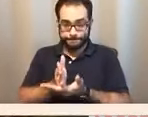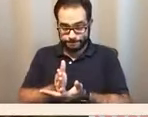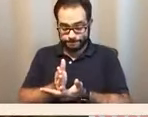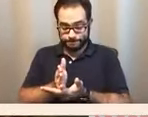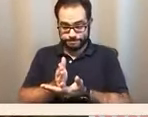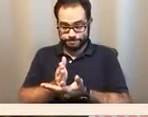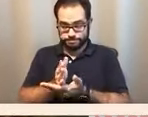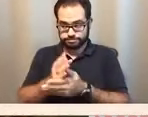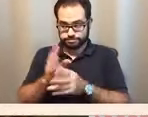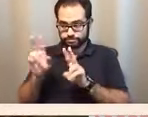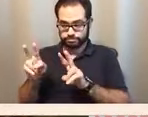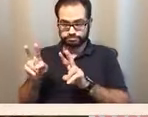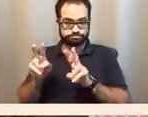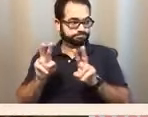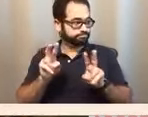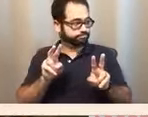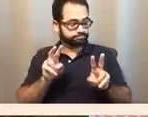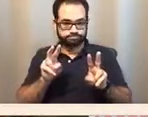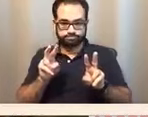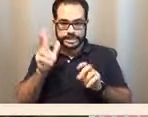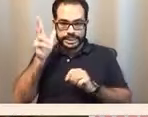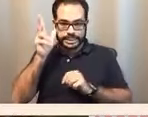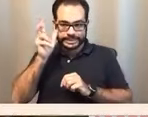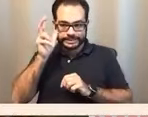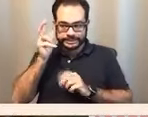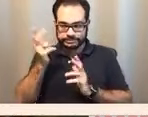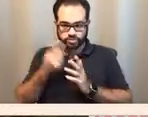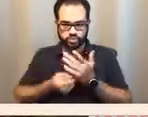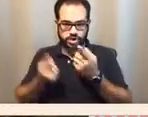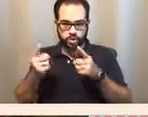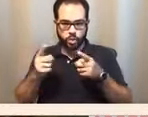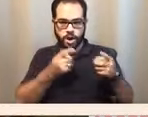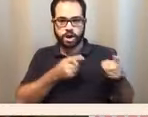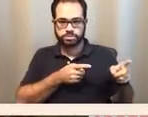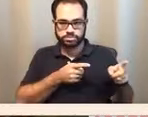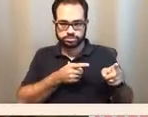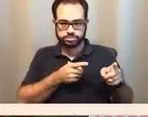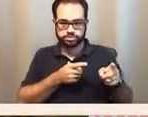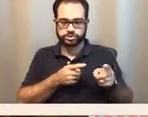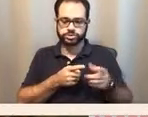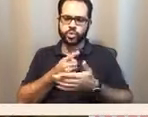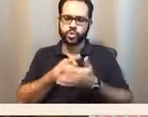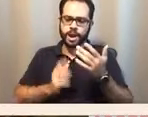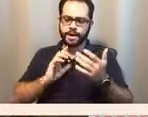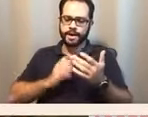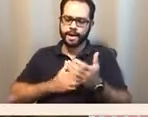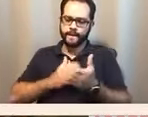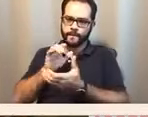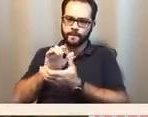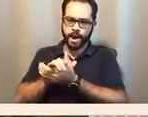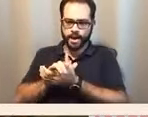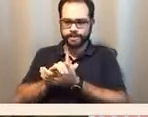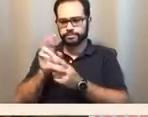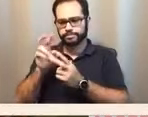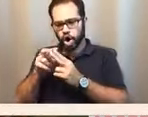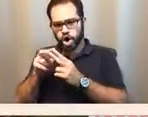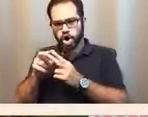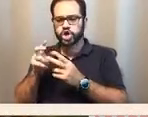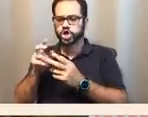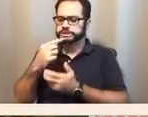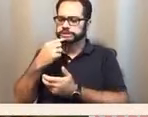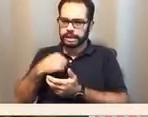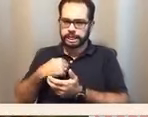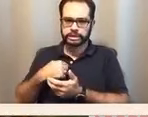look and listen to what our companion is saying to us.